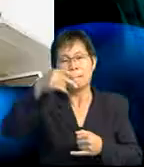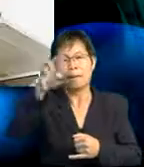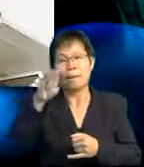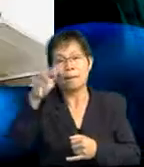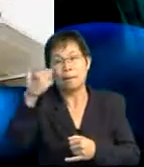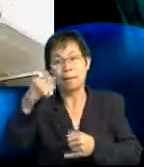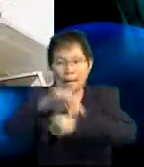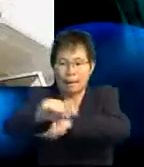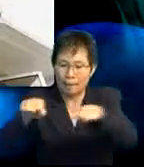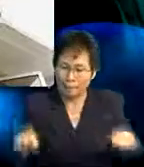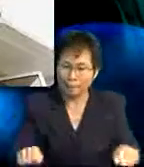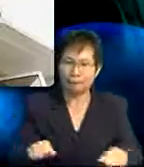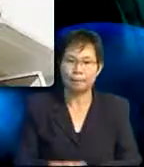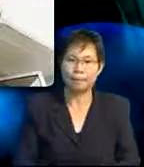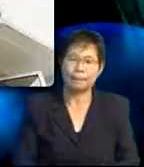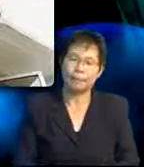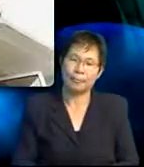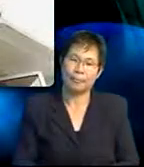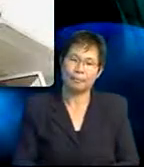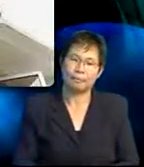Permai Apartment.